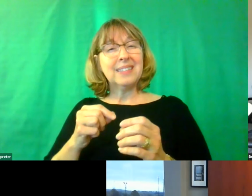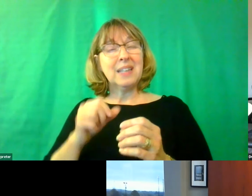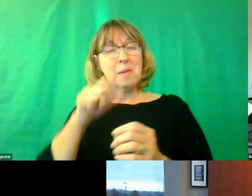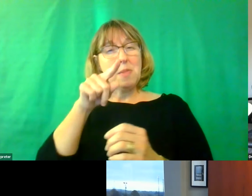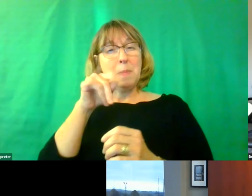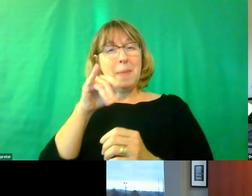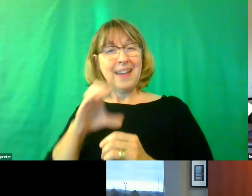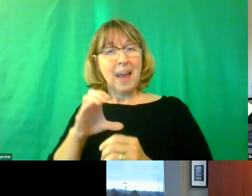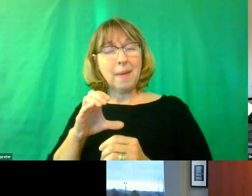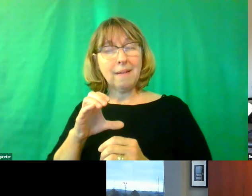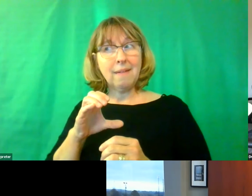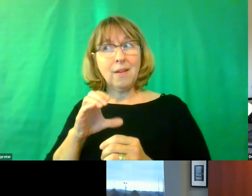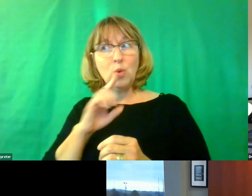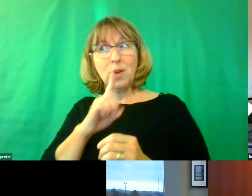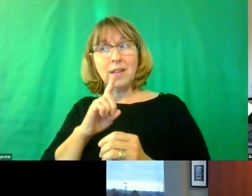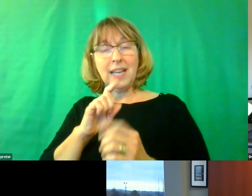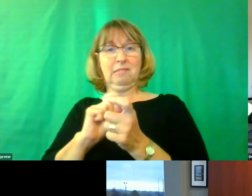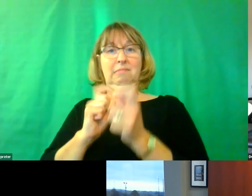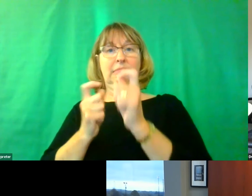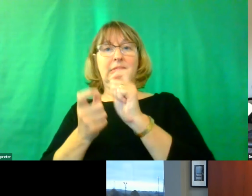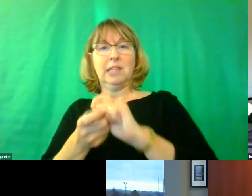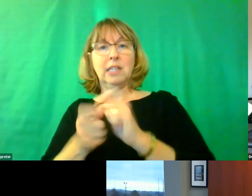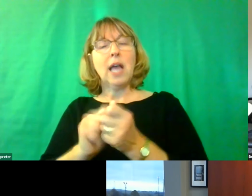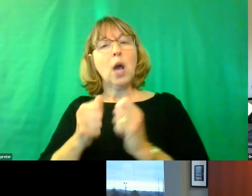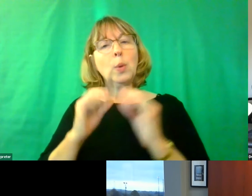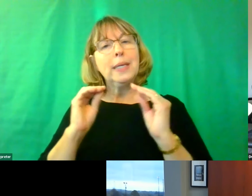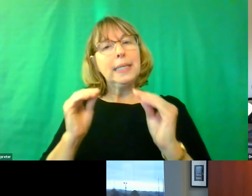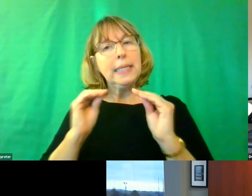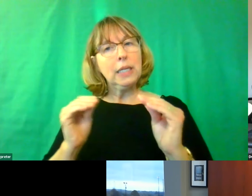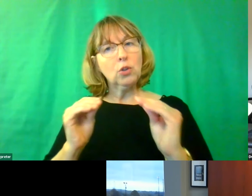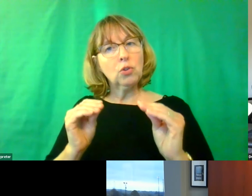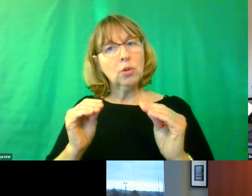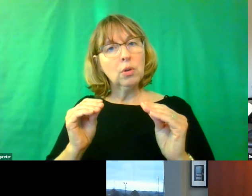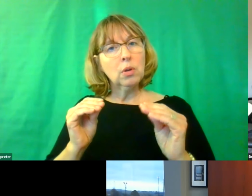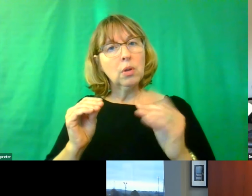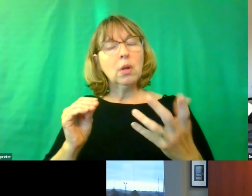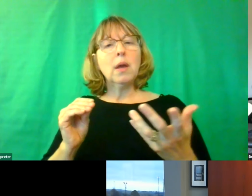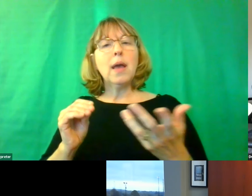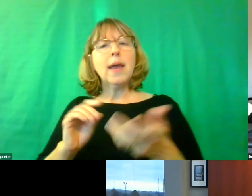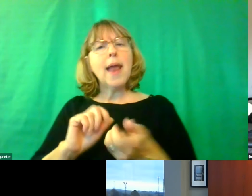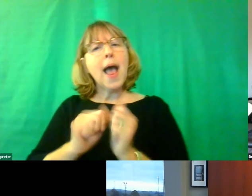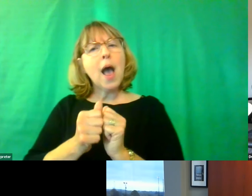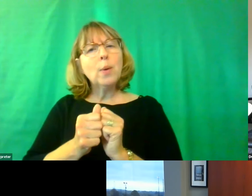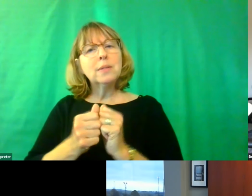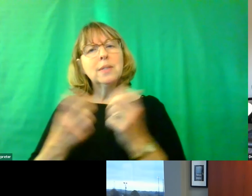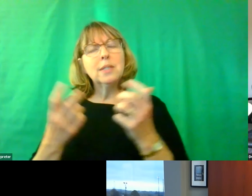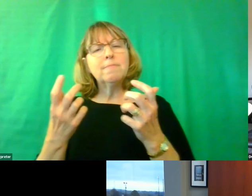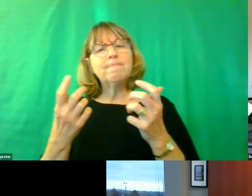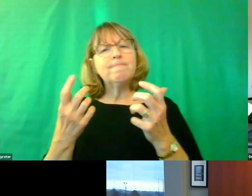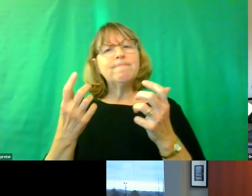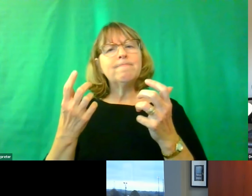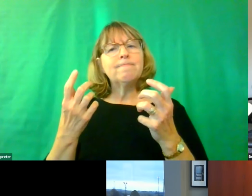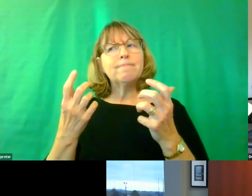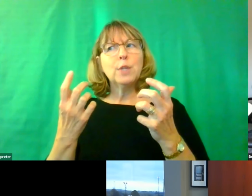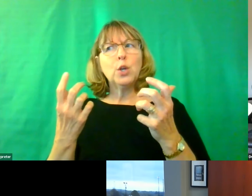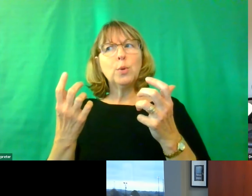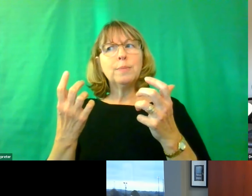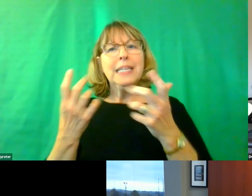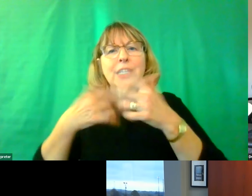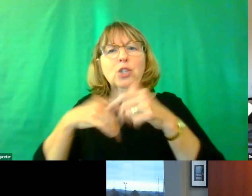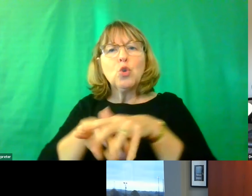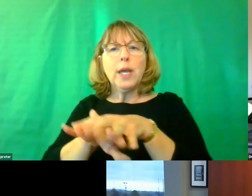is around how the lessons learned from the COVID-19 crisis are being actually integrated into our curriculum moving forward, and how you